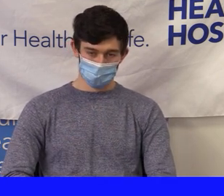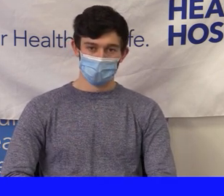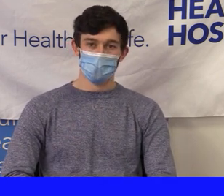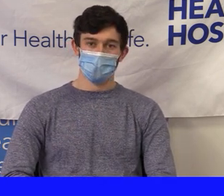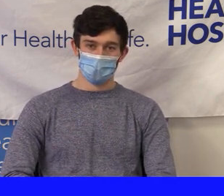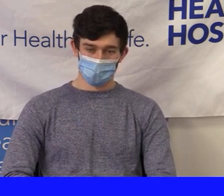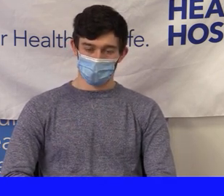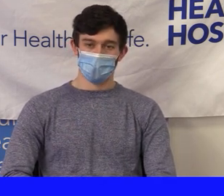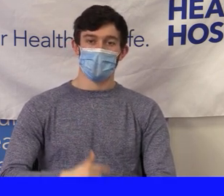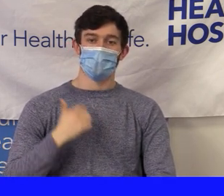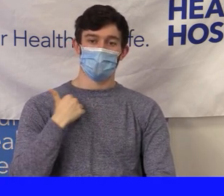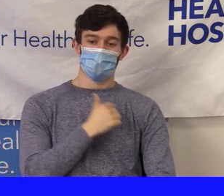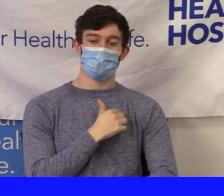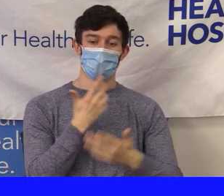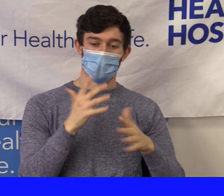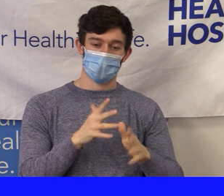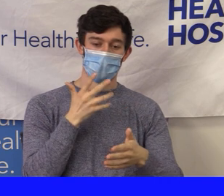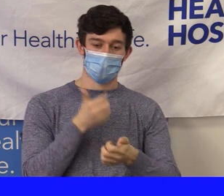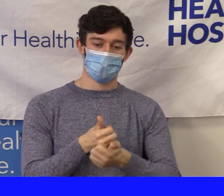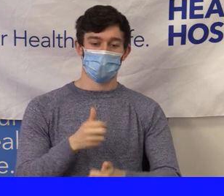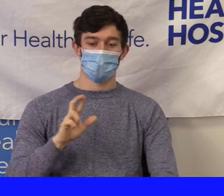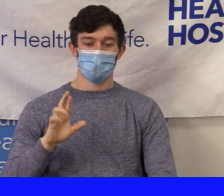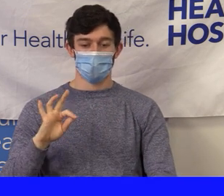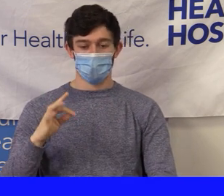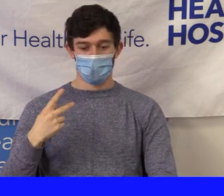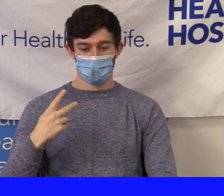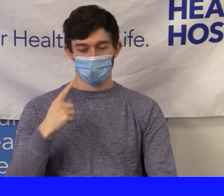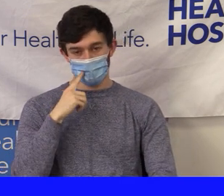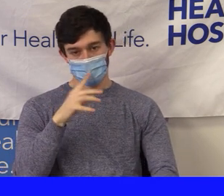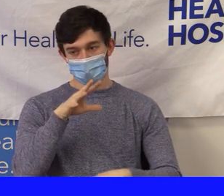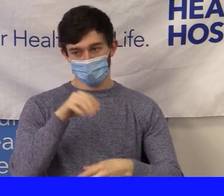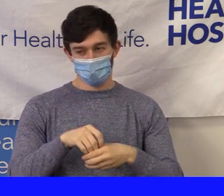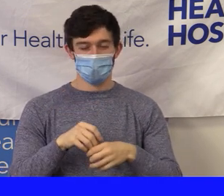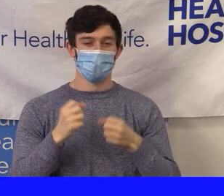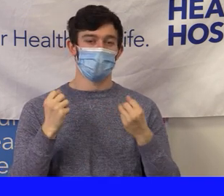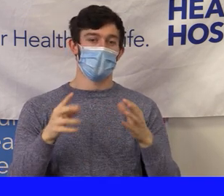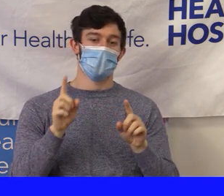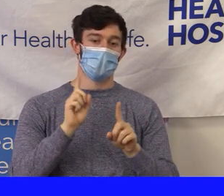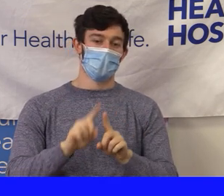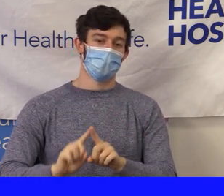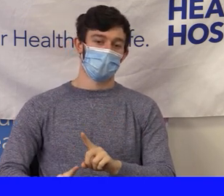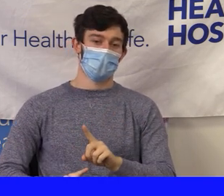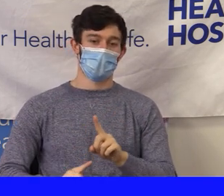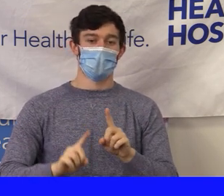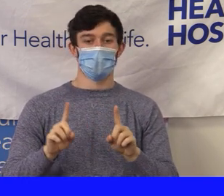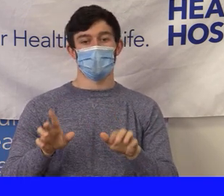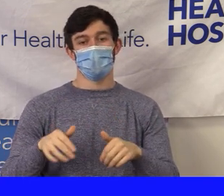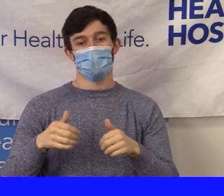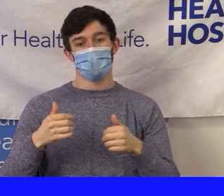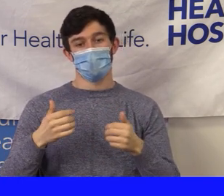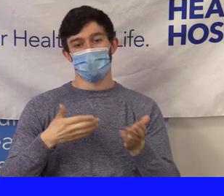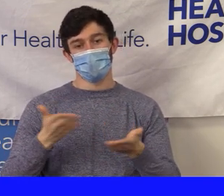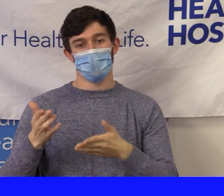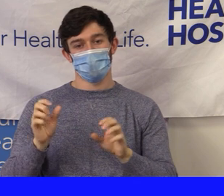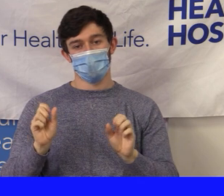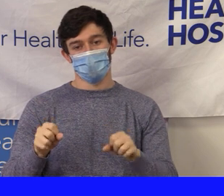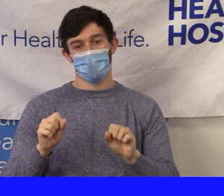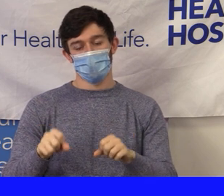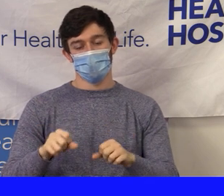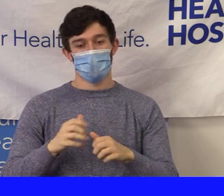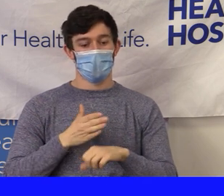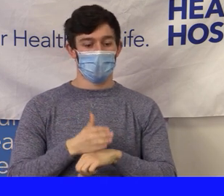had updated the RFP to include a number of additional deliverables